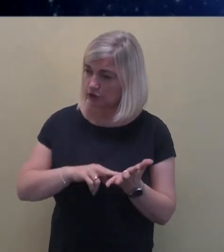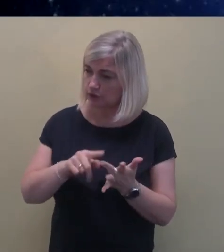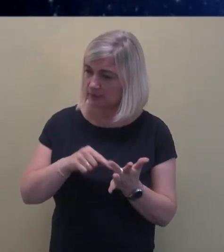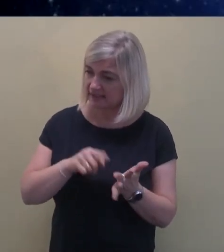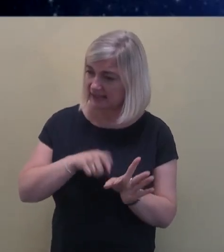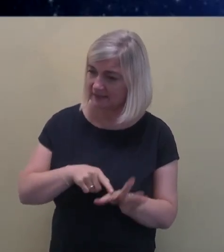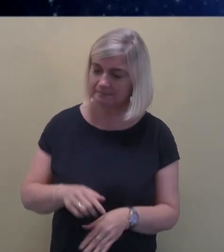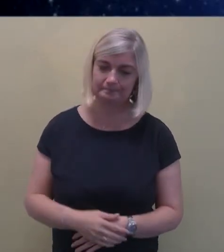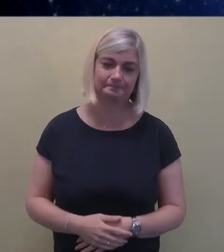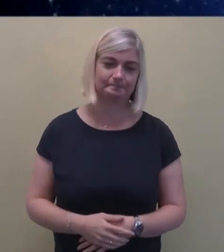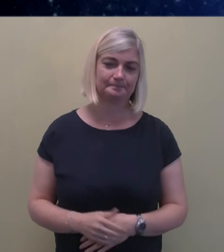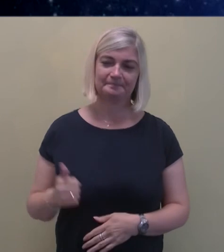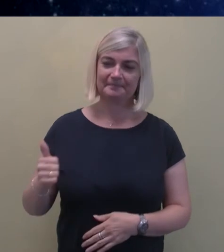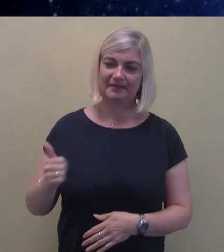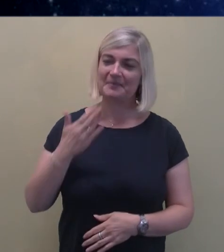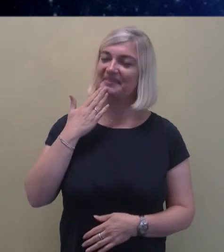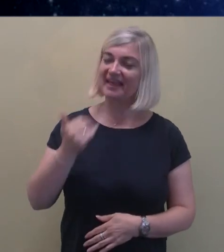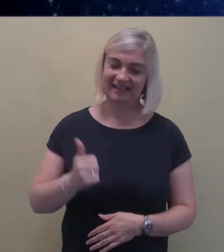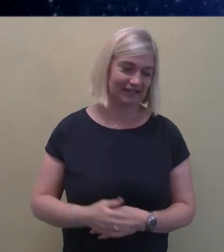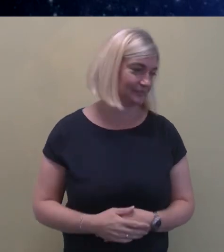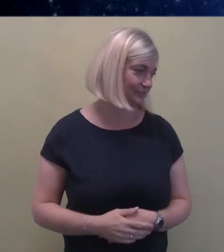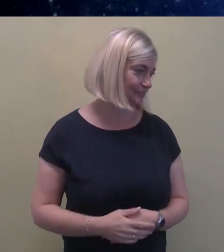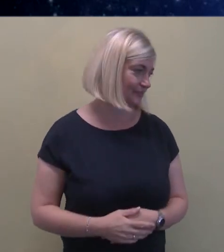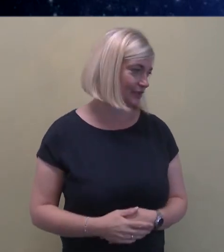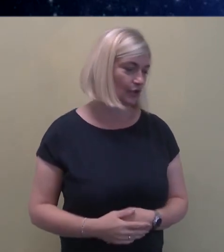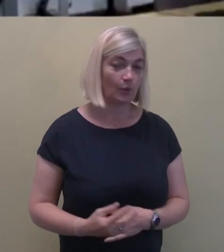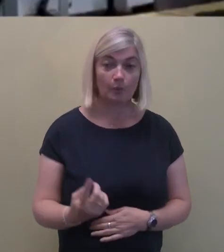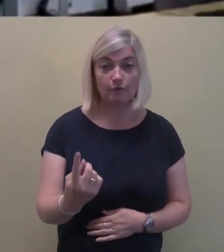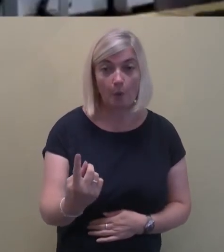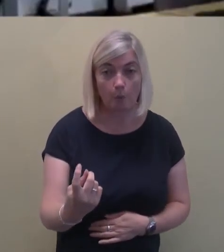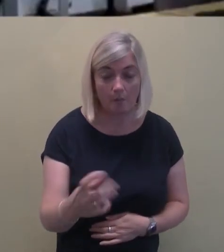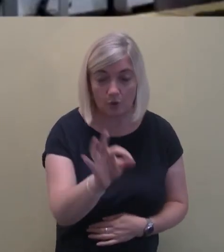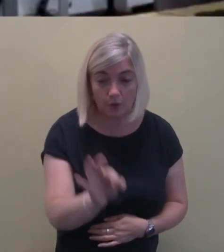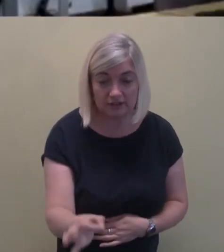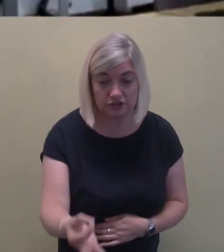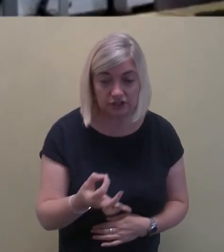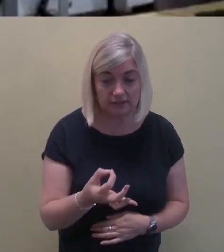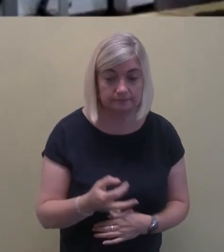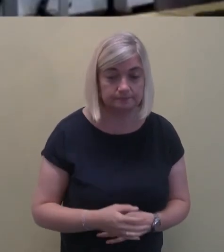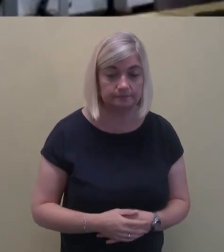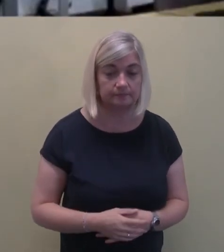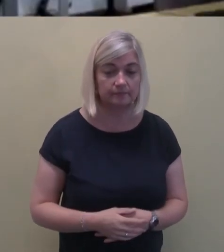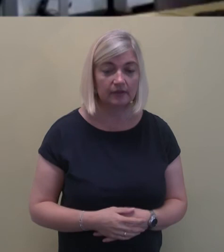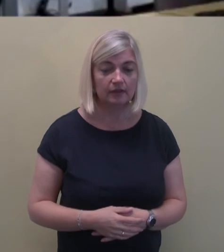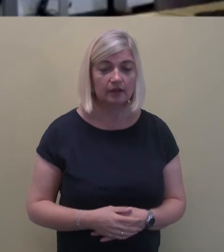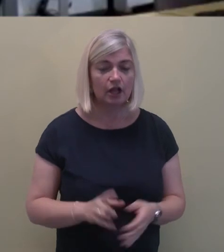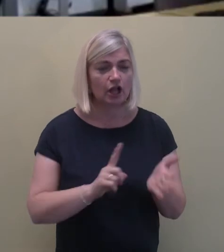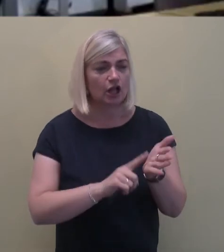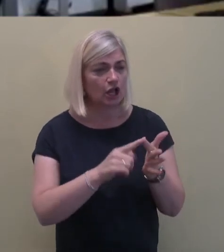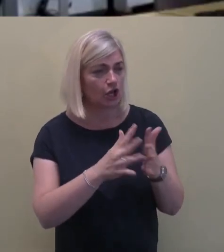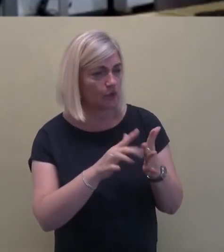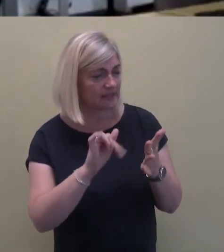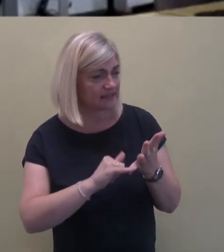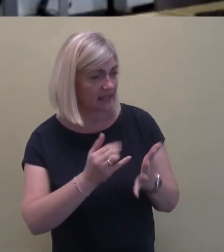You can start building up if you want to make constructive use of your lockdown time. Alison, I hope that's answered your